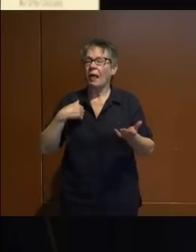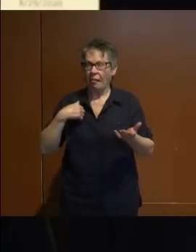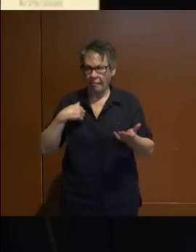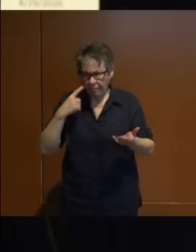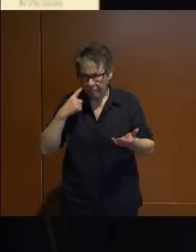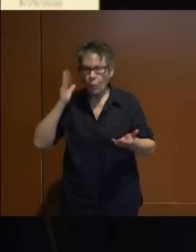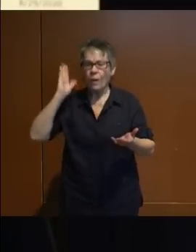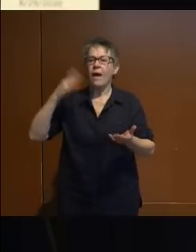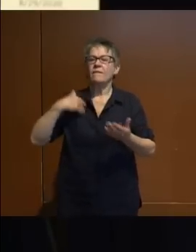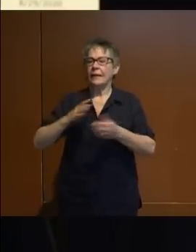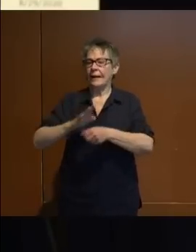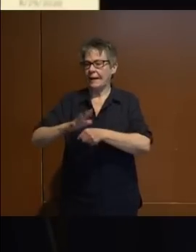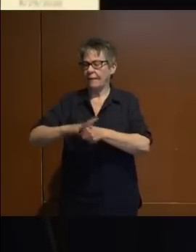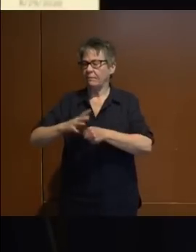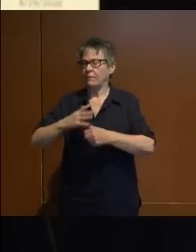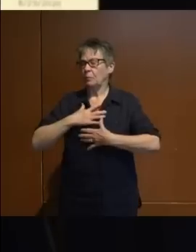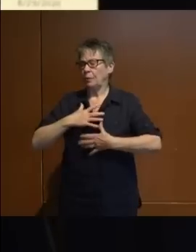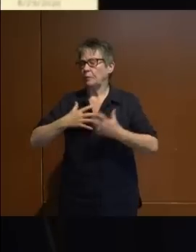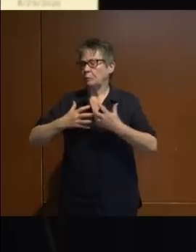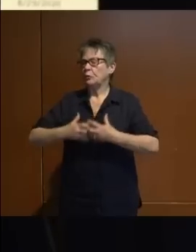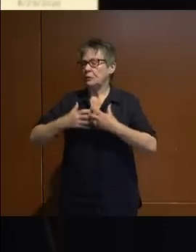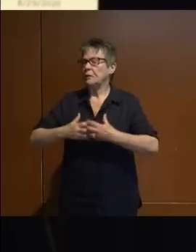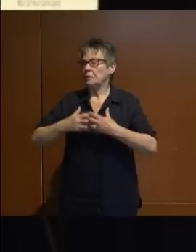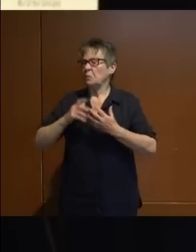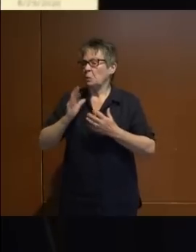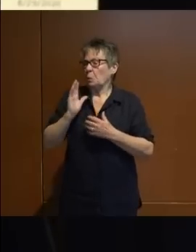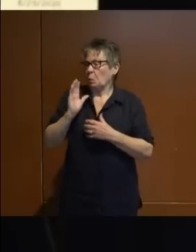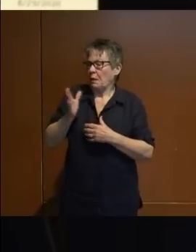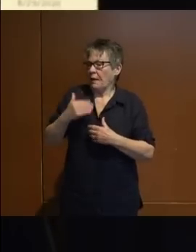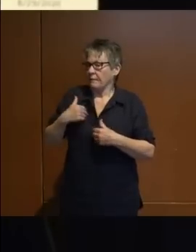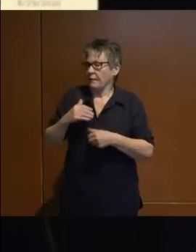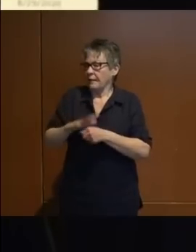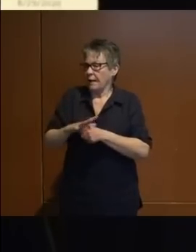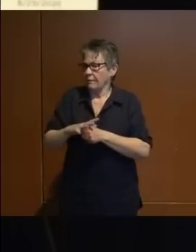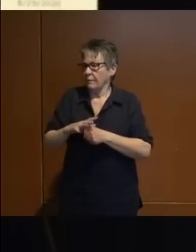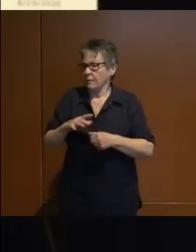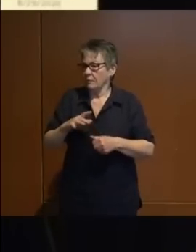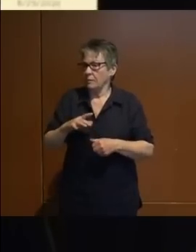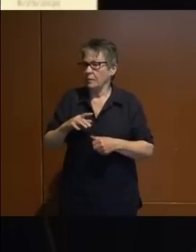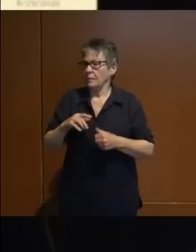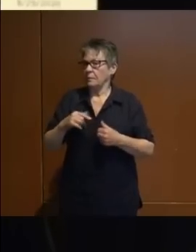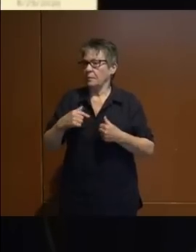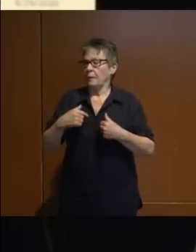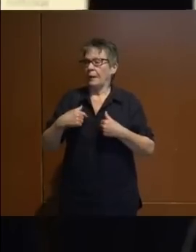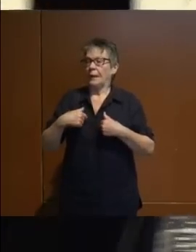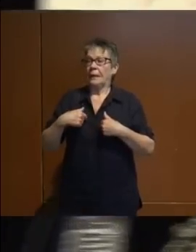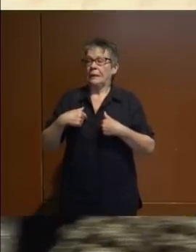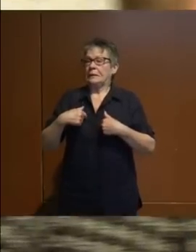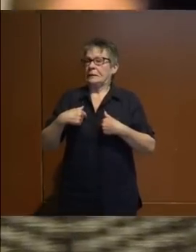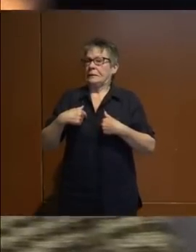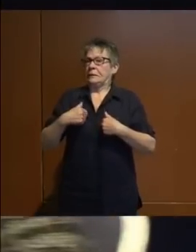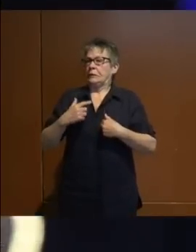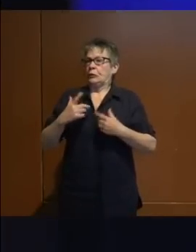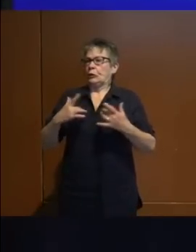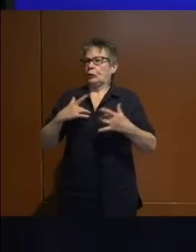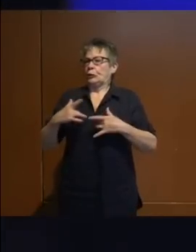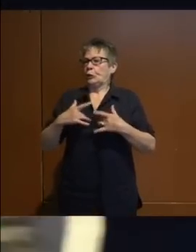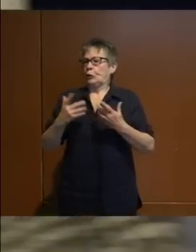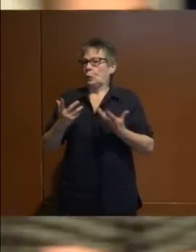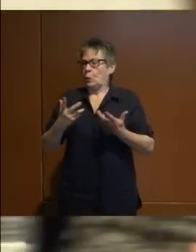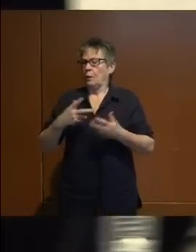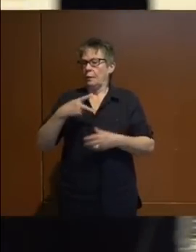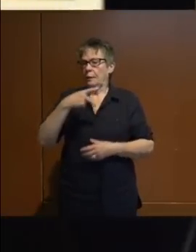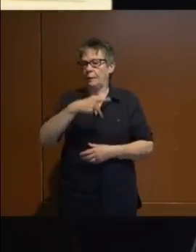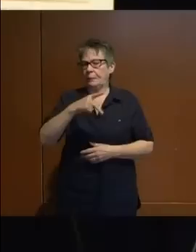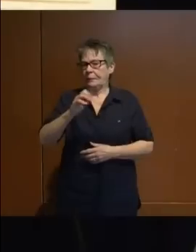But I'm concerned about the PPE and the impact on the workforce. Is that fair? Beds? I think